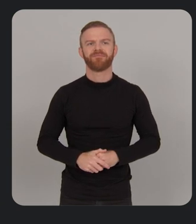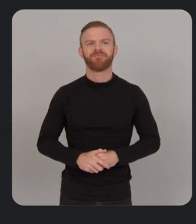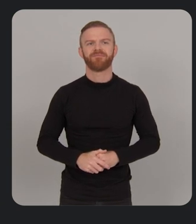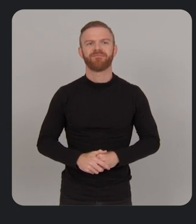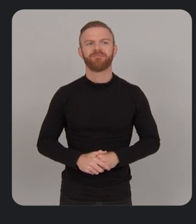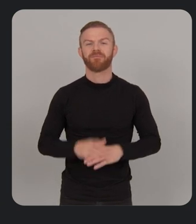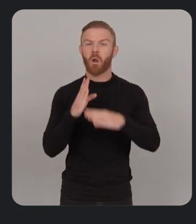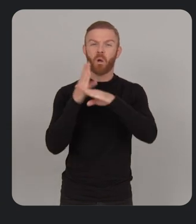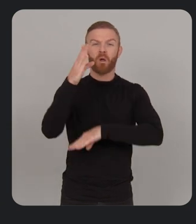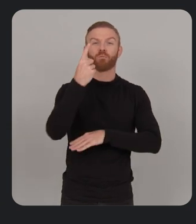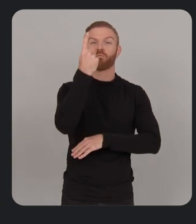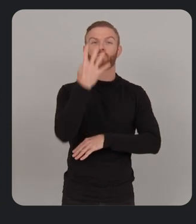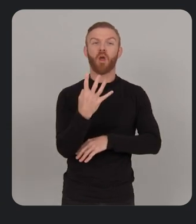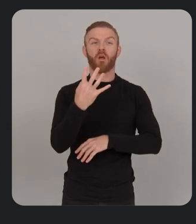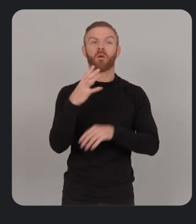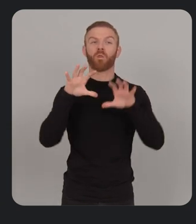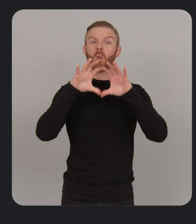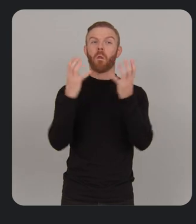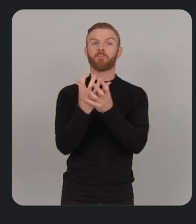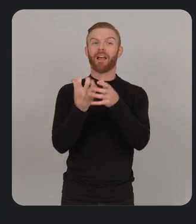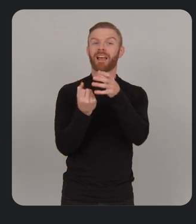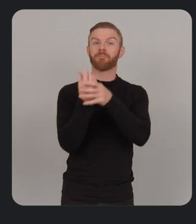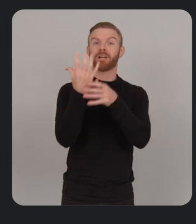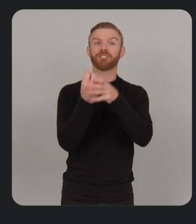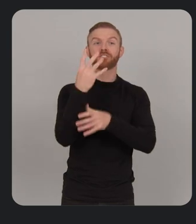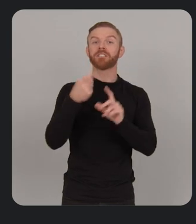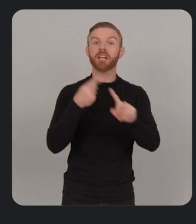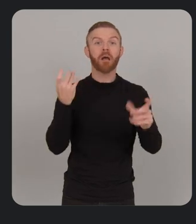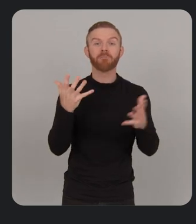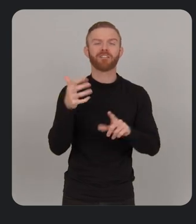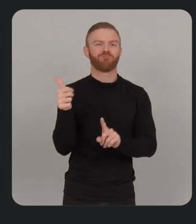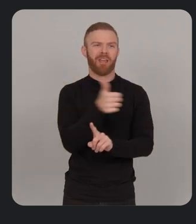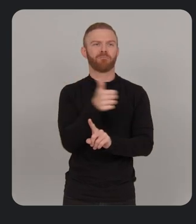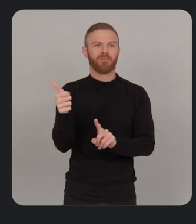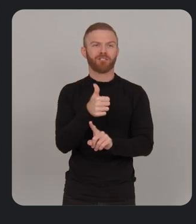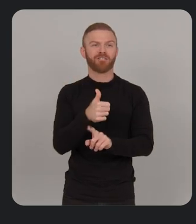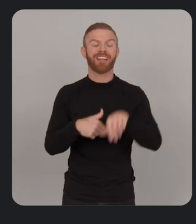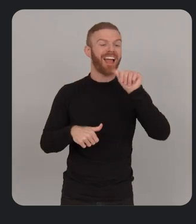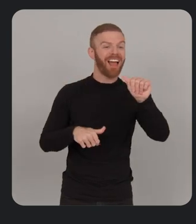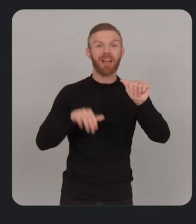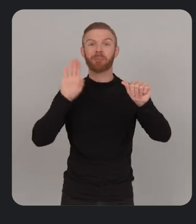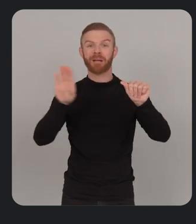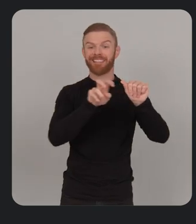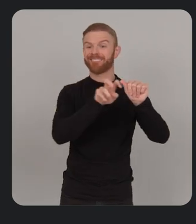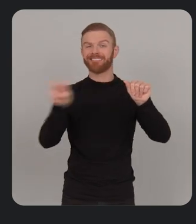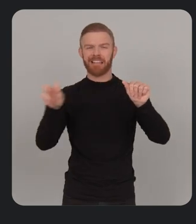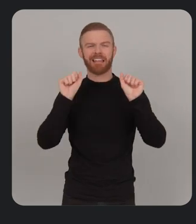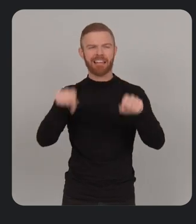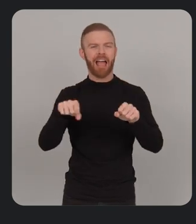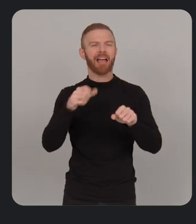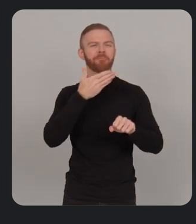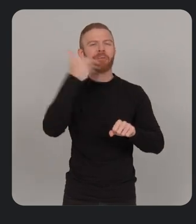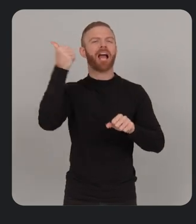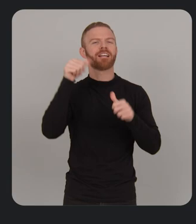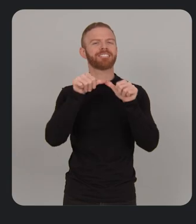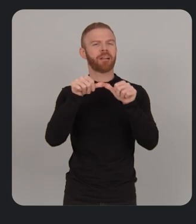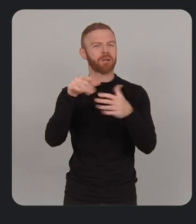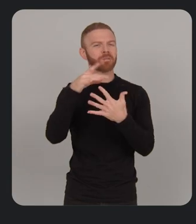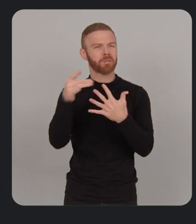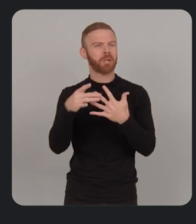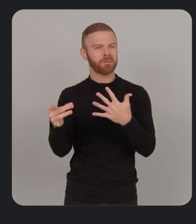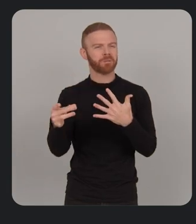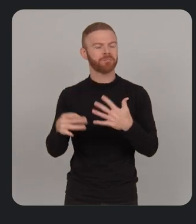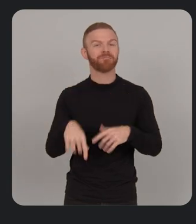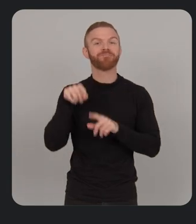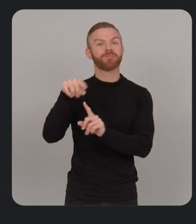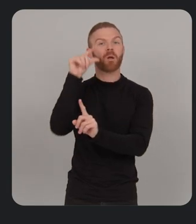over a quarter of global emissions are from transportation so getting from a to b is a great chance to make a sustainable choice on google